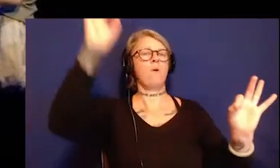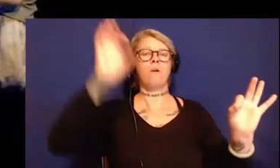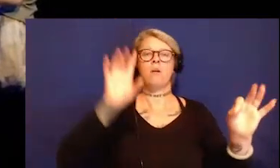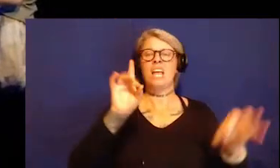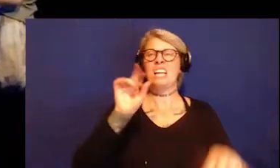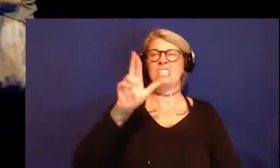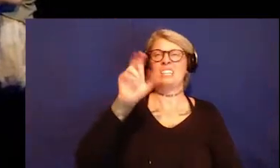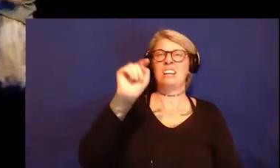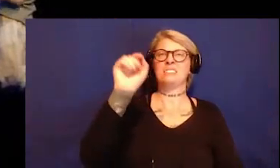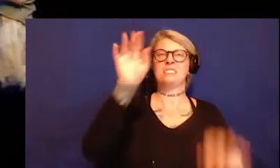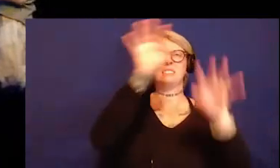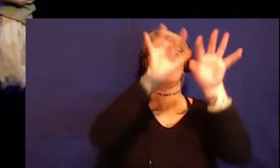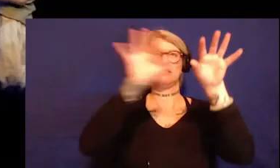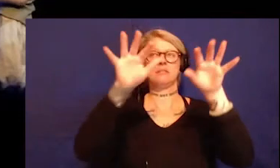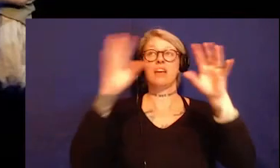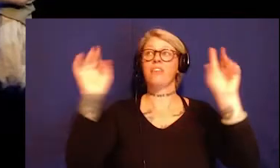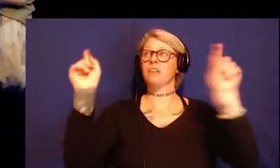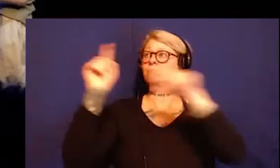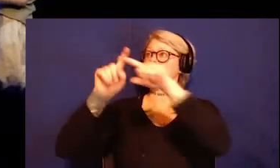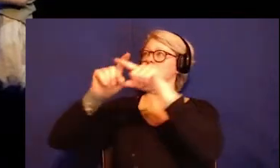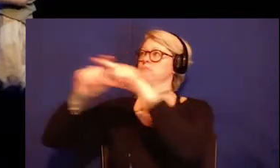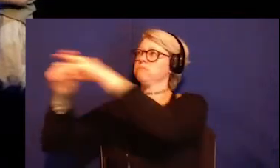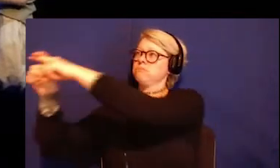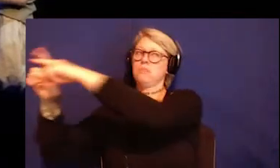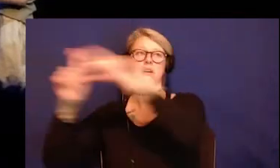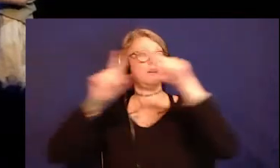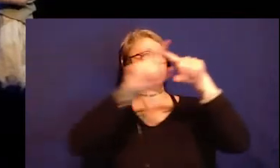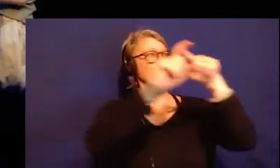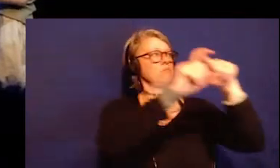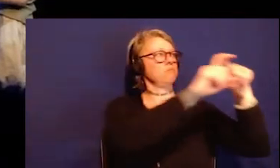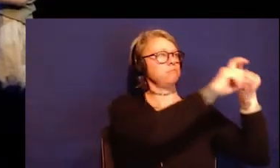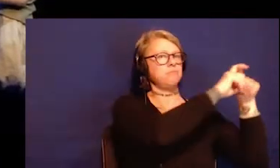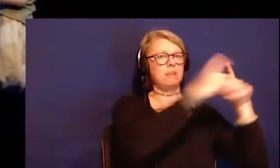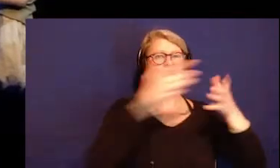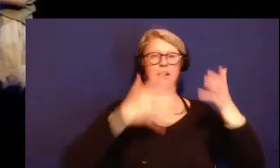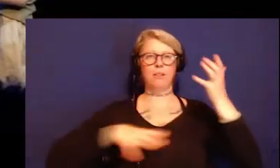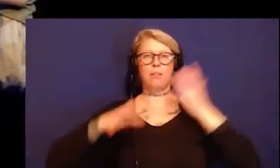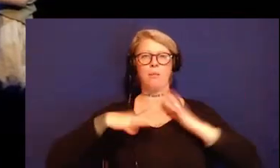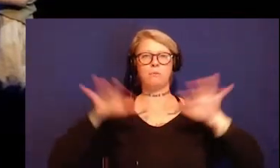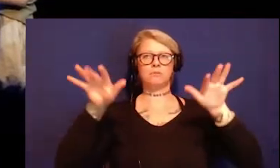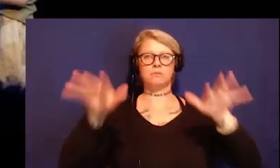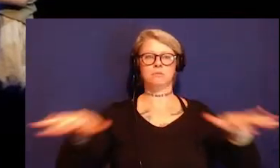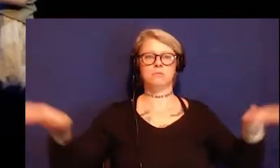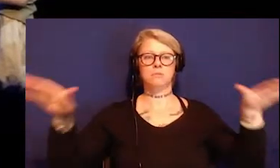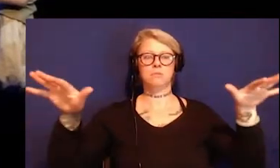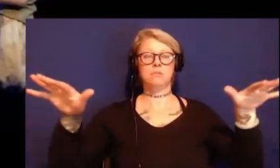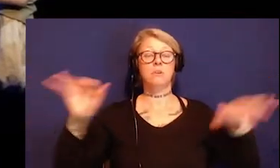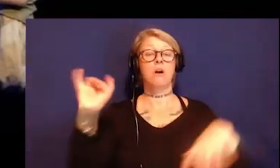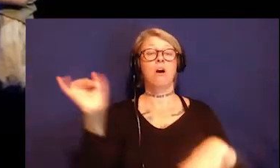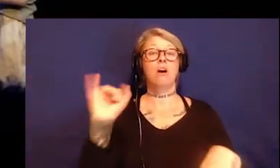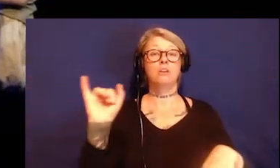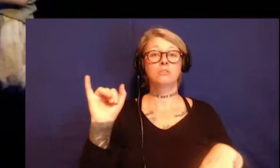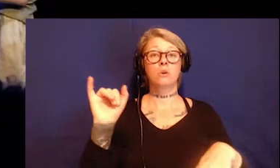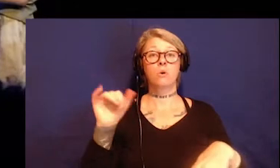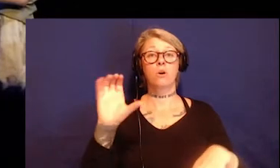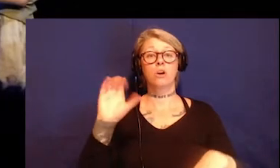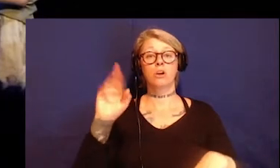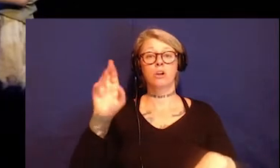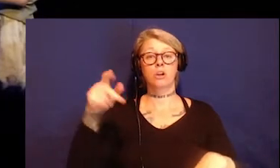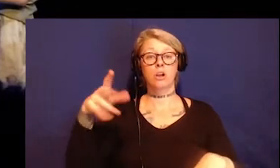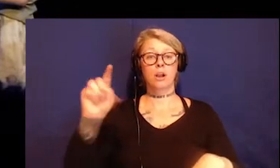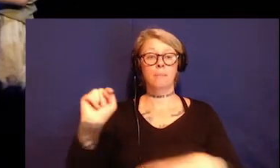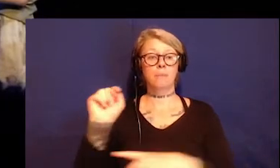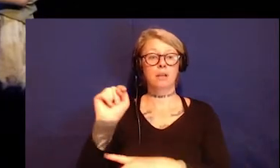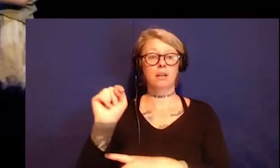clothing hangers hang on either side of the carpet. Patches of the carpet are sewn onto the fabric of Synth?